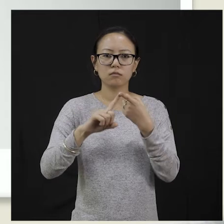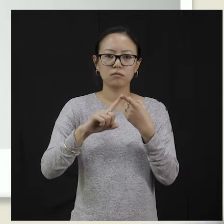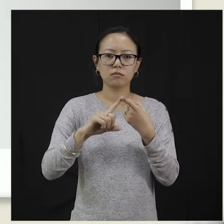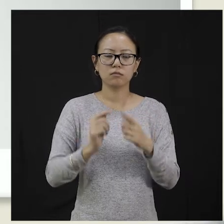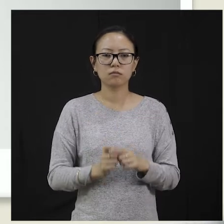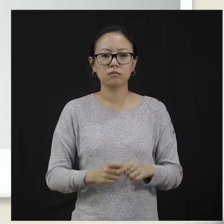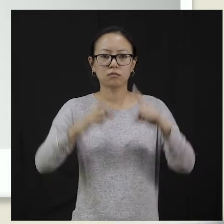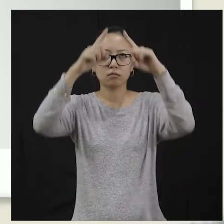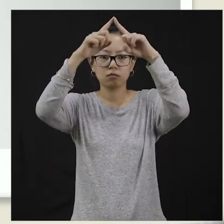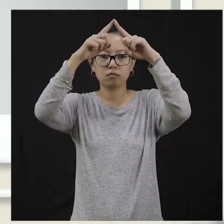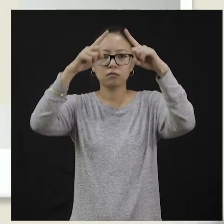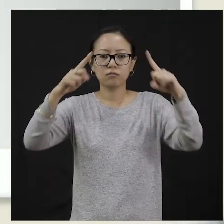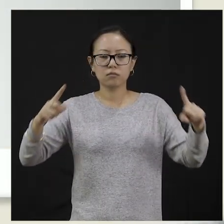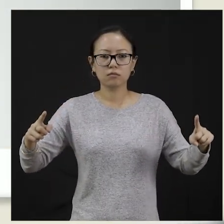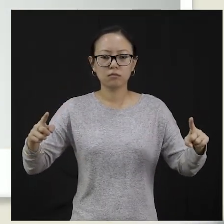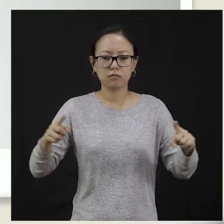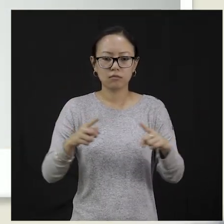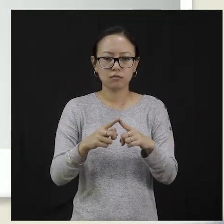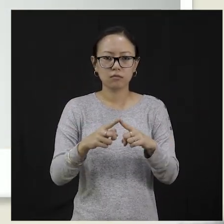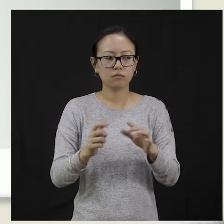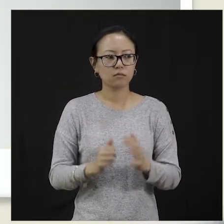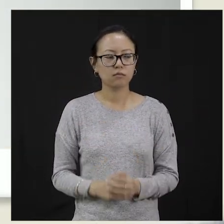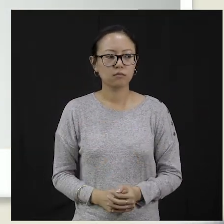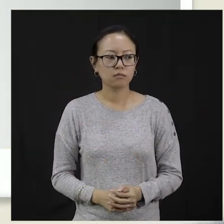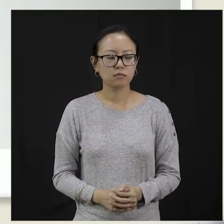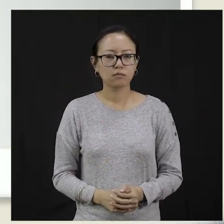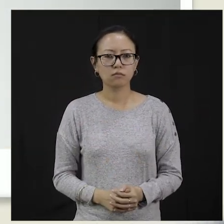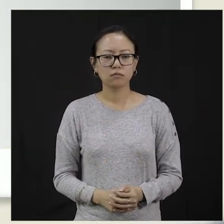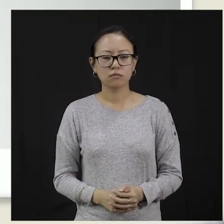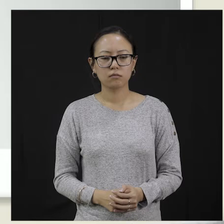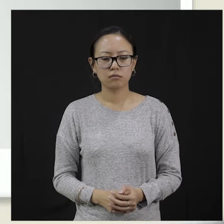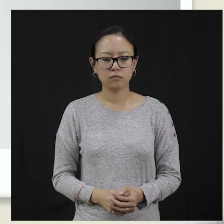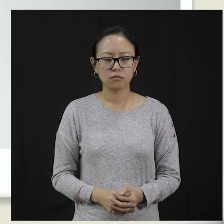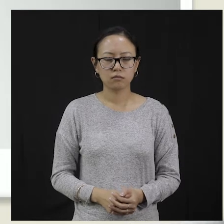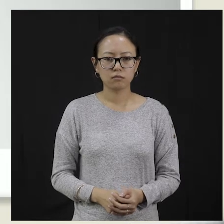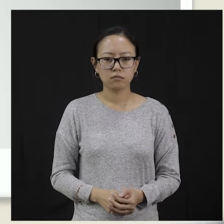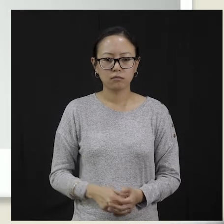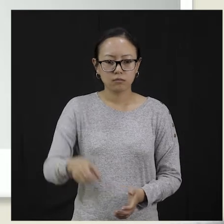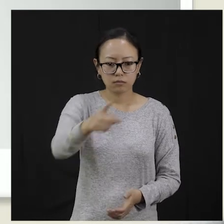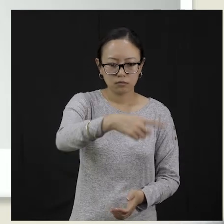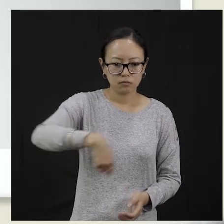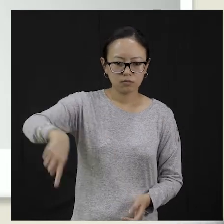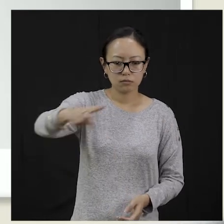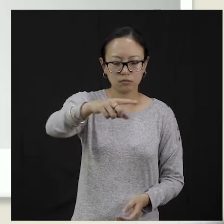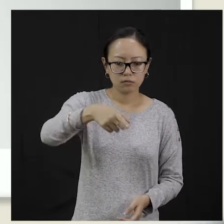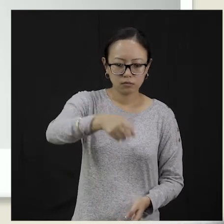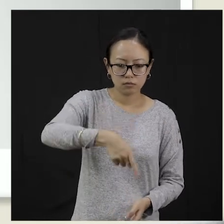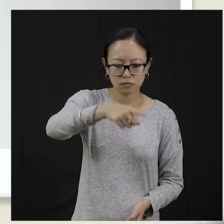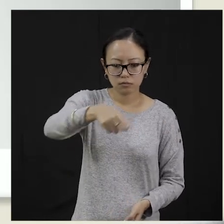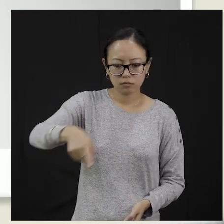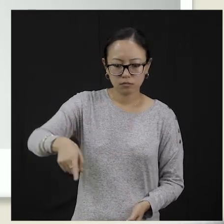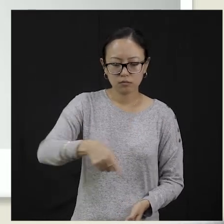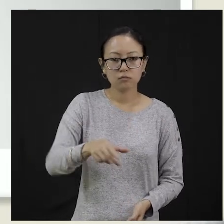Triangle. Triangle. Here are some triangular shaped objects. This